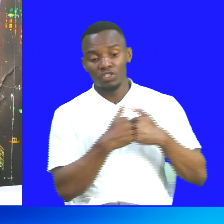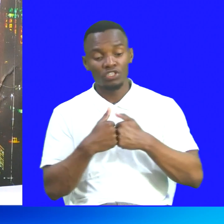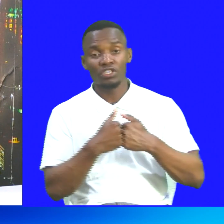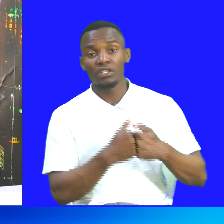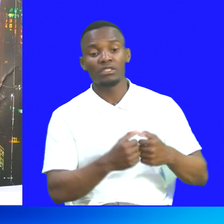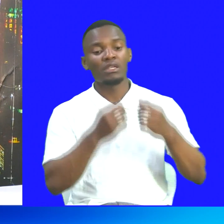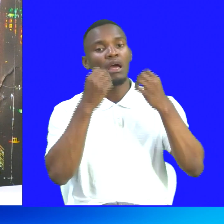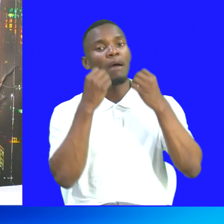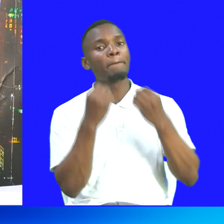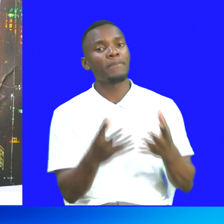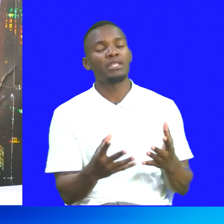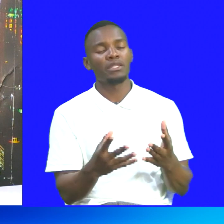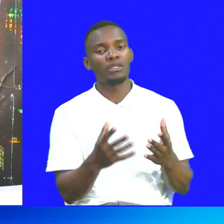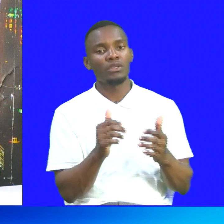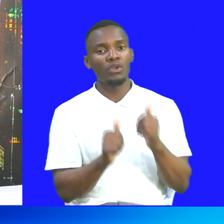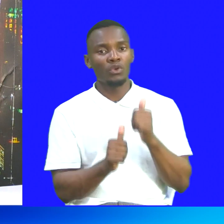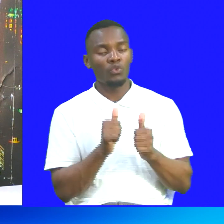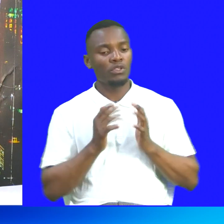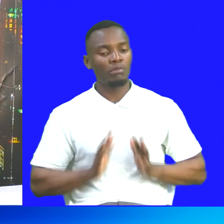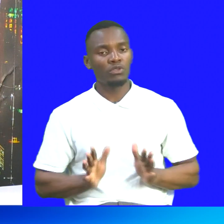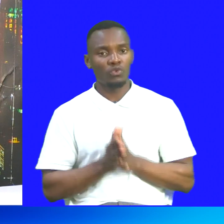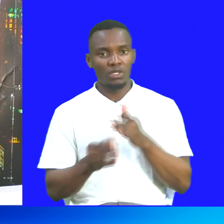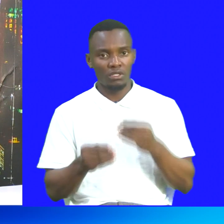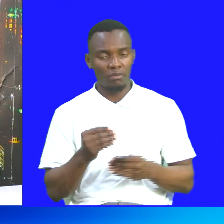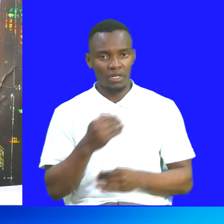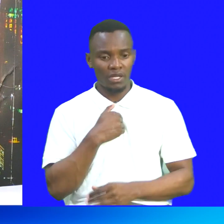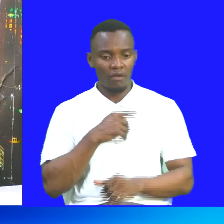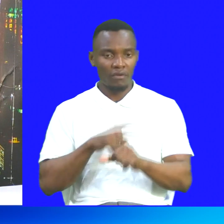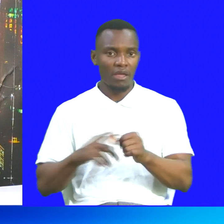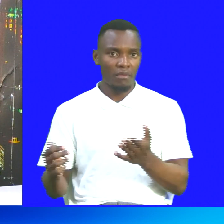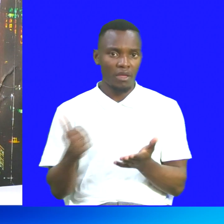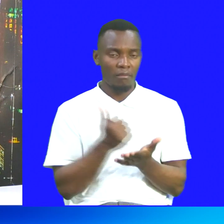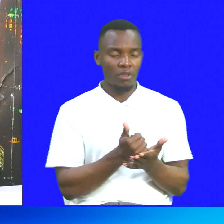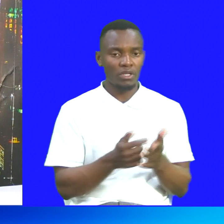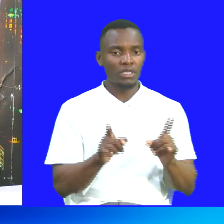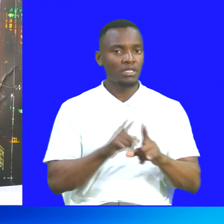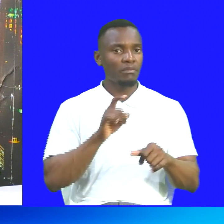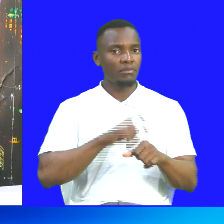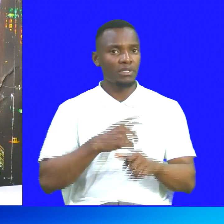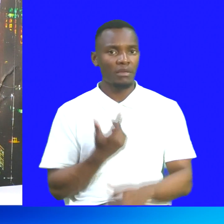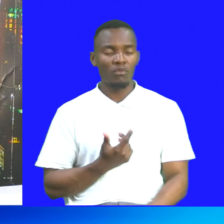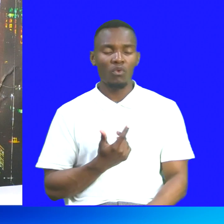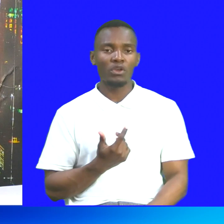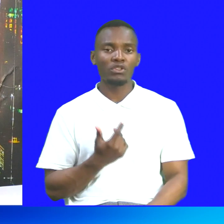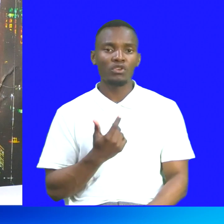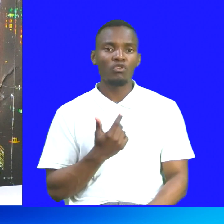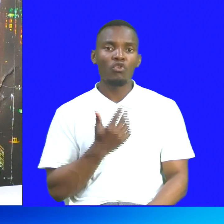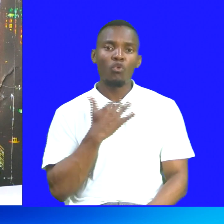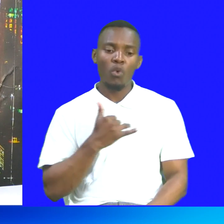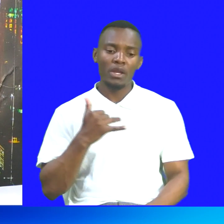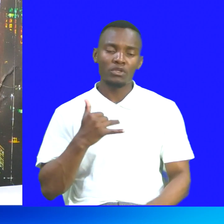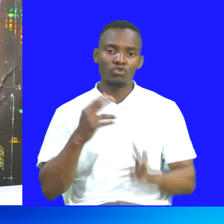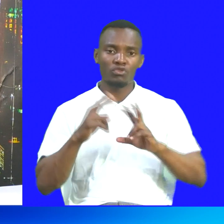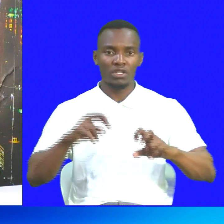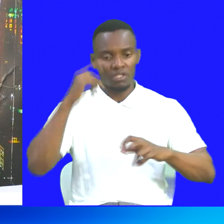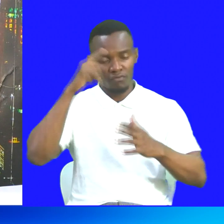disabled people have to live with when employed and even as they seek employment. So the